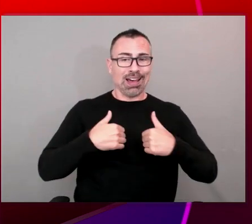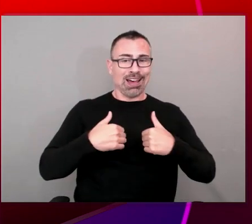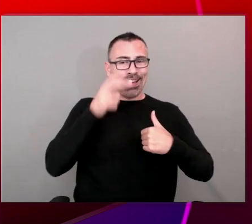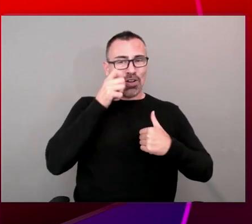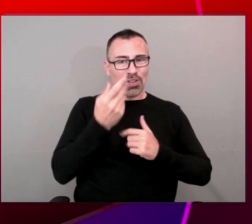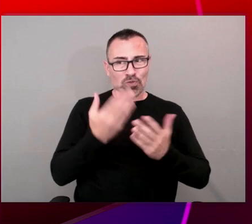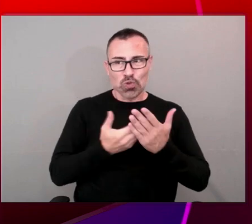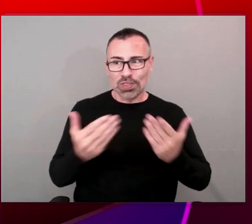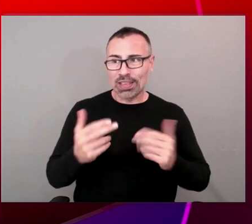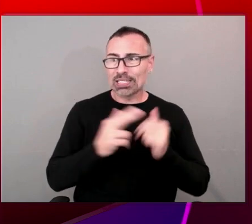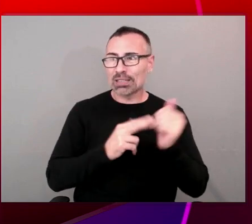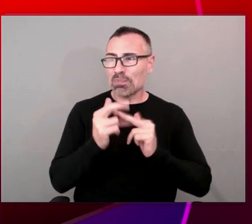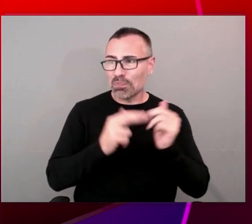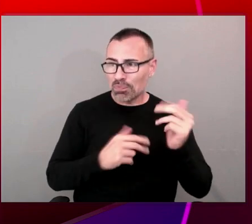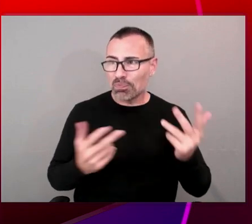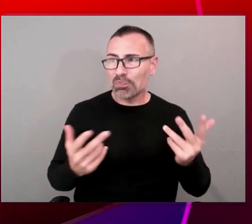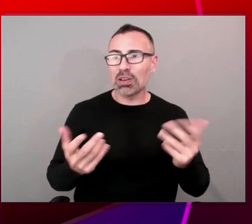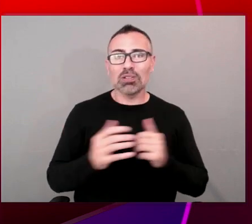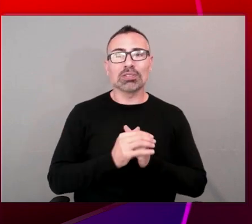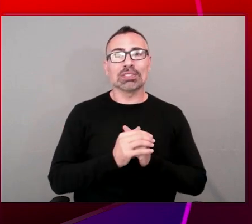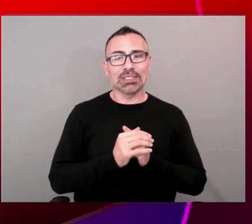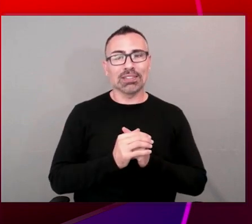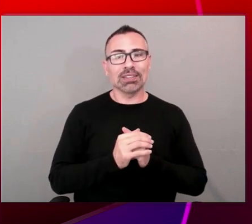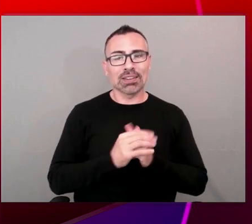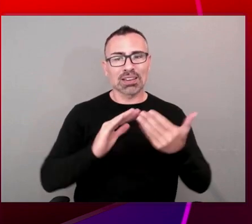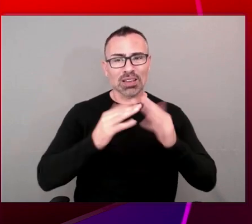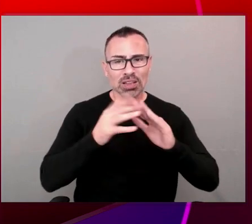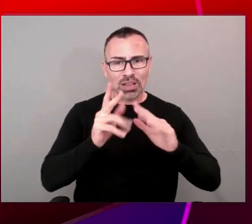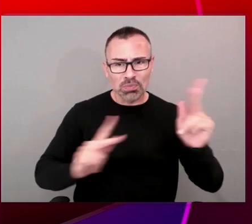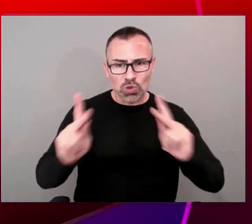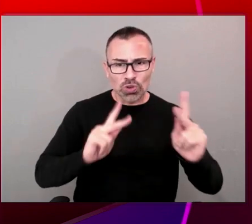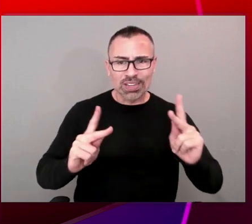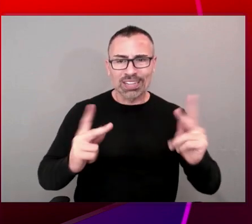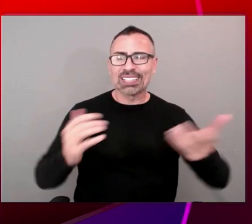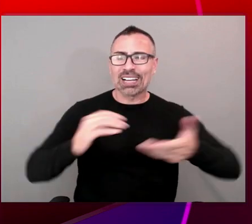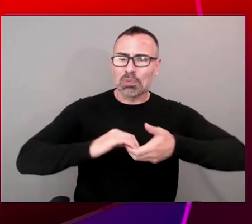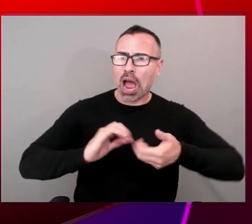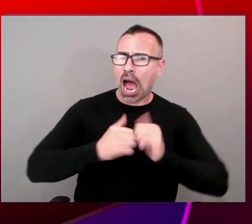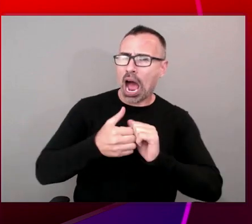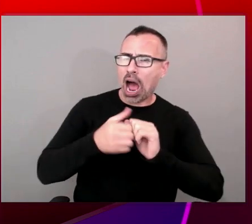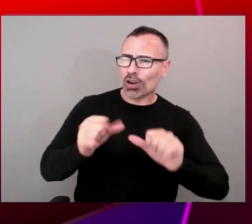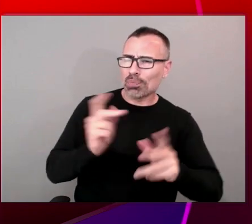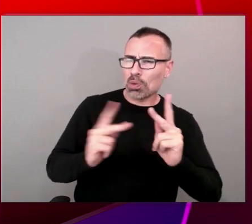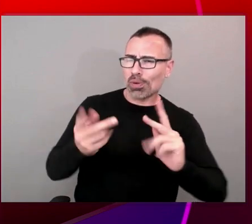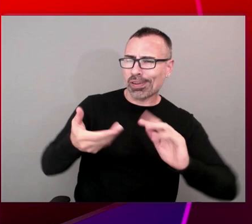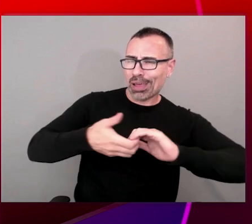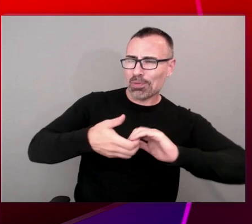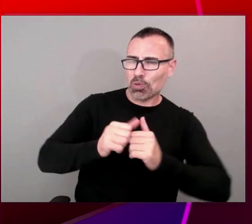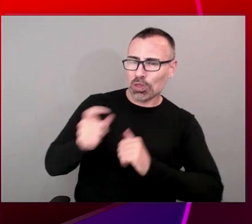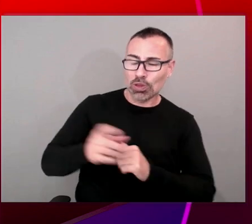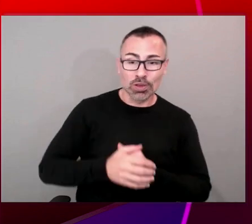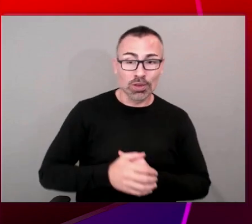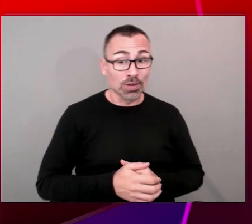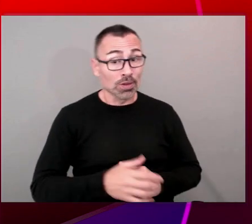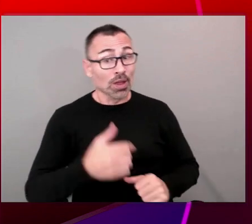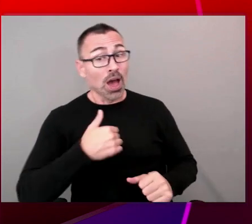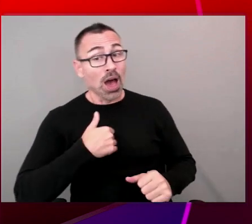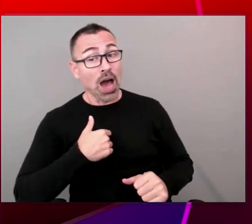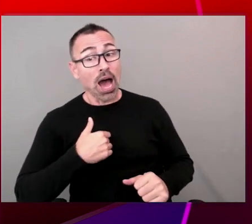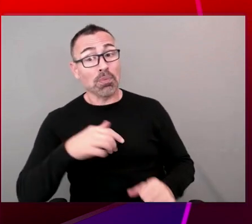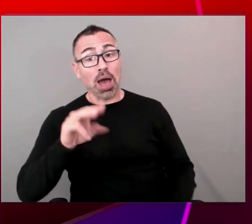collaborating. How can people collaborate with you? And before we wrap up, because we have about 30 seconds left. Collaborate with me. I'm on Twitter. I'm at Mike Fiedler on